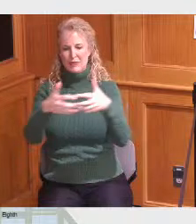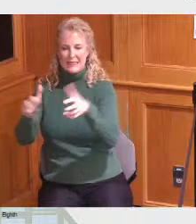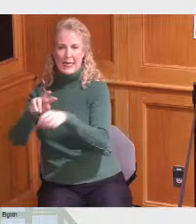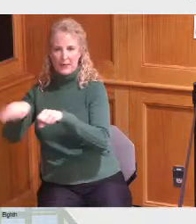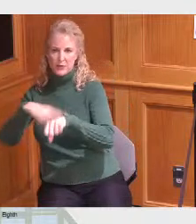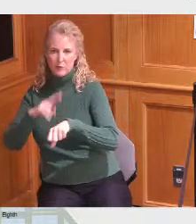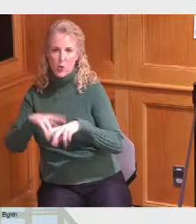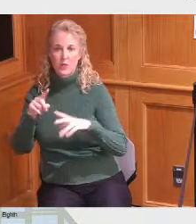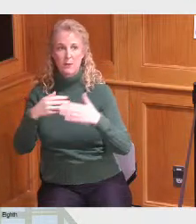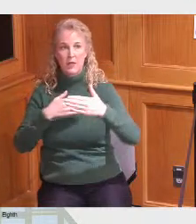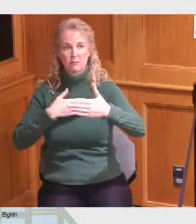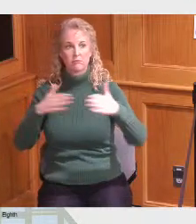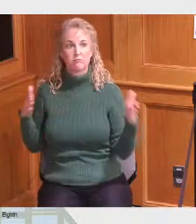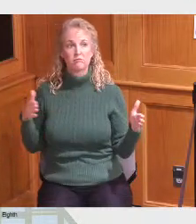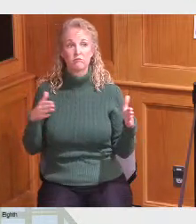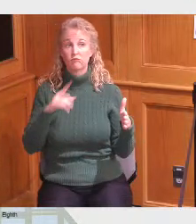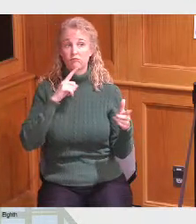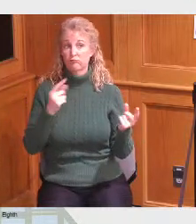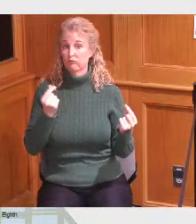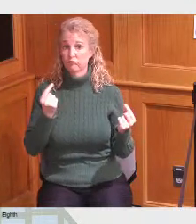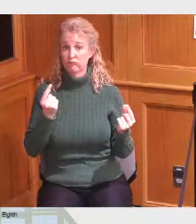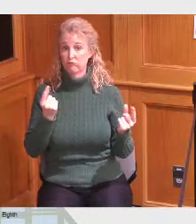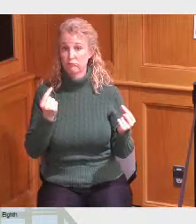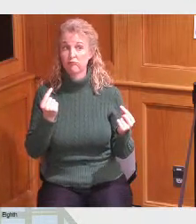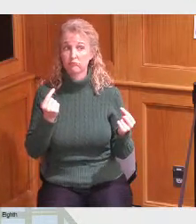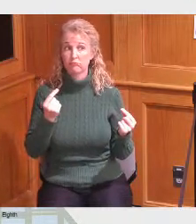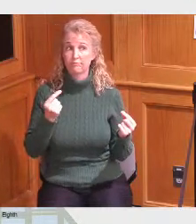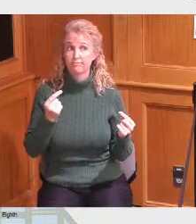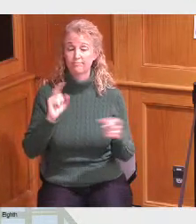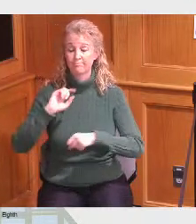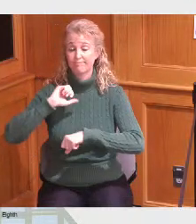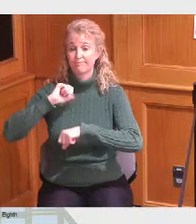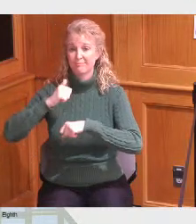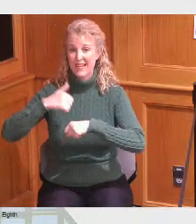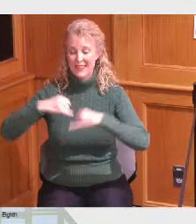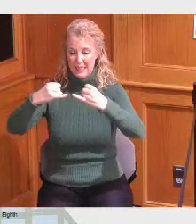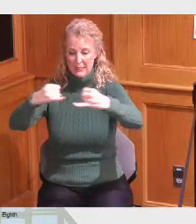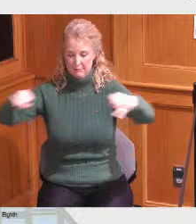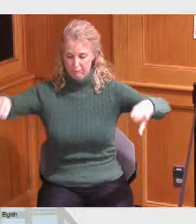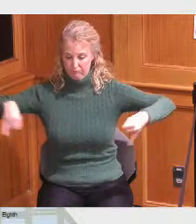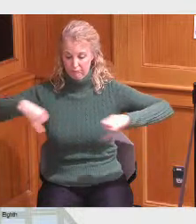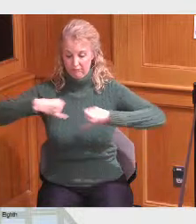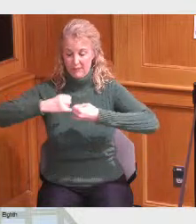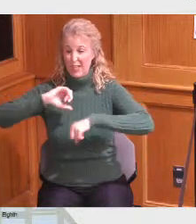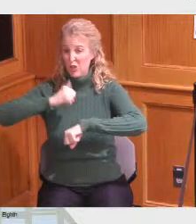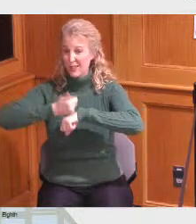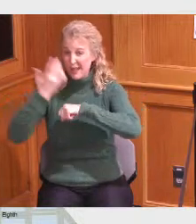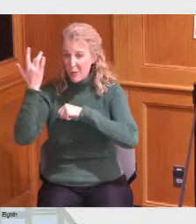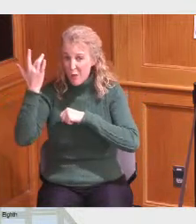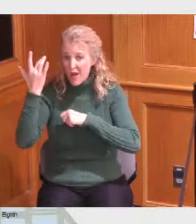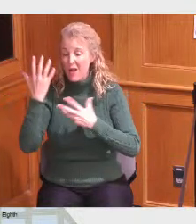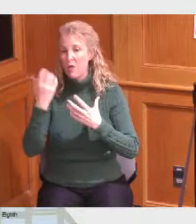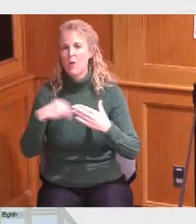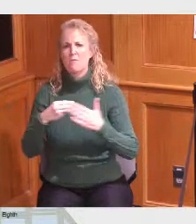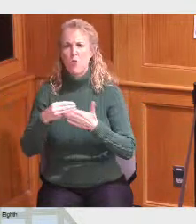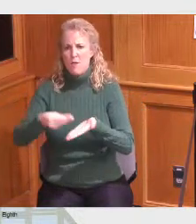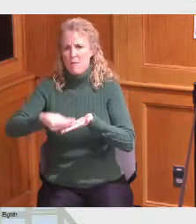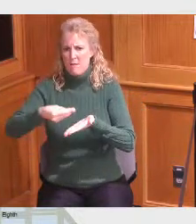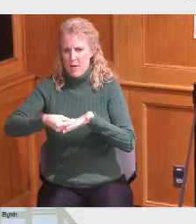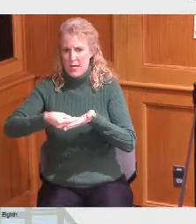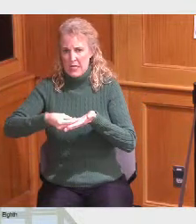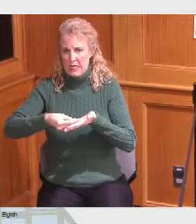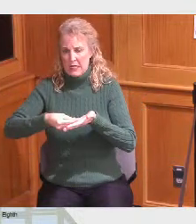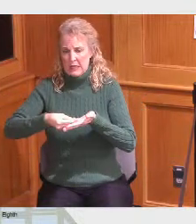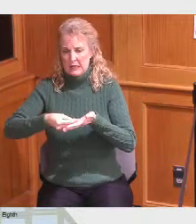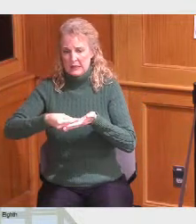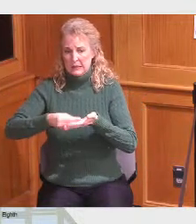But basically the district was created to fund additional monies via